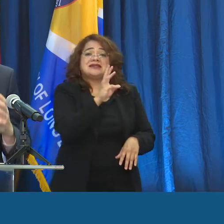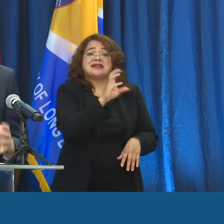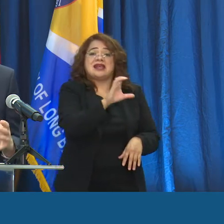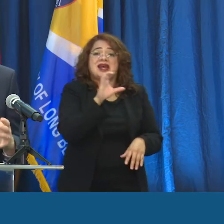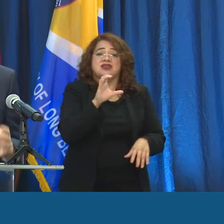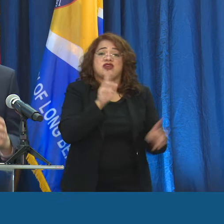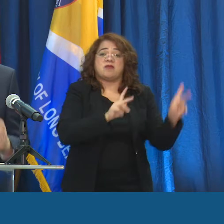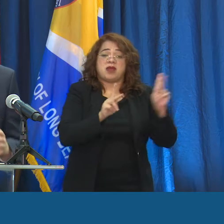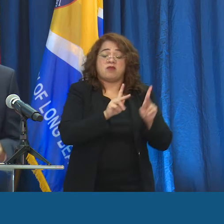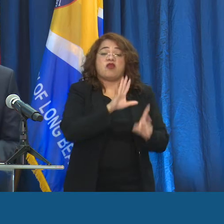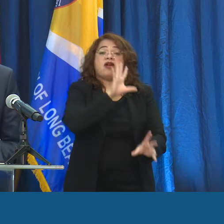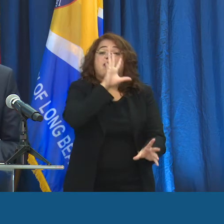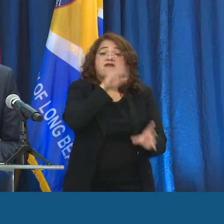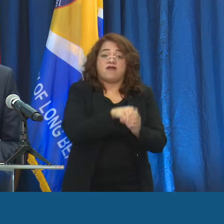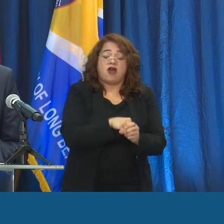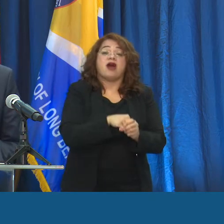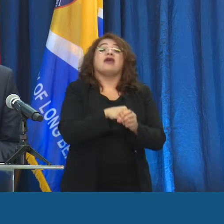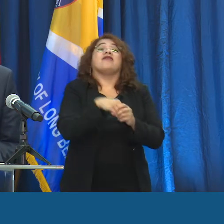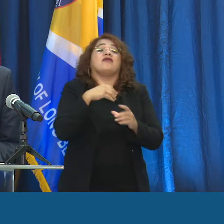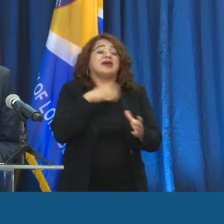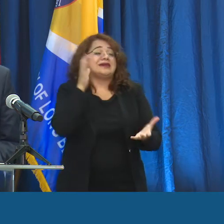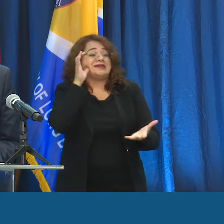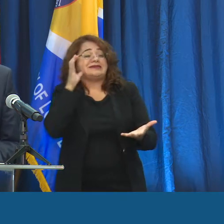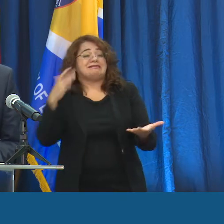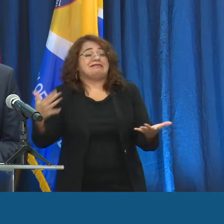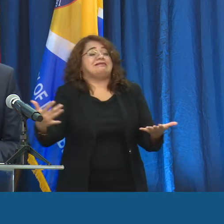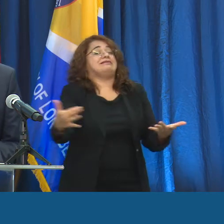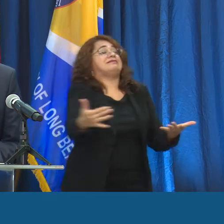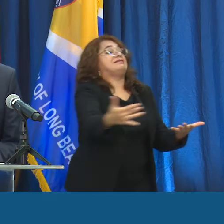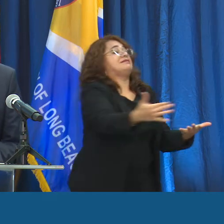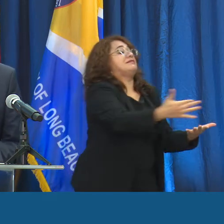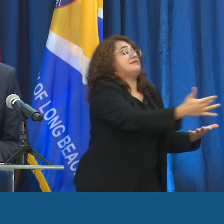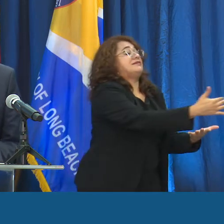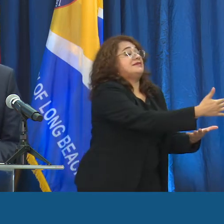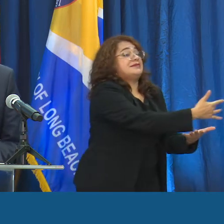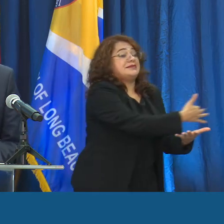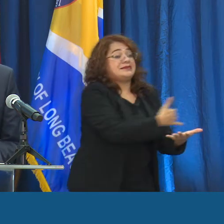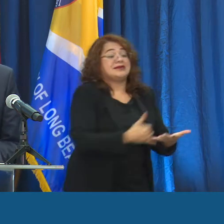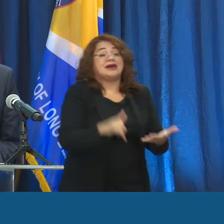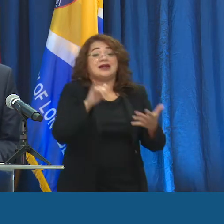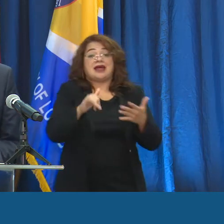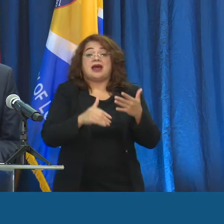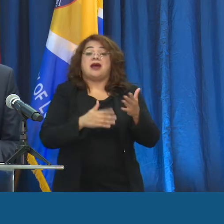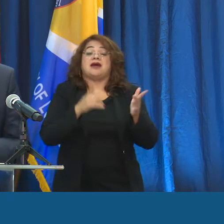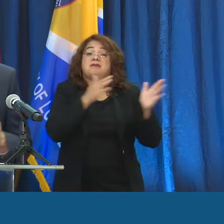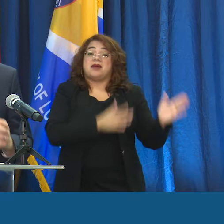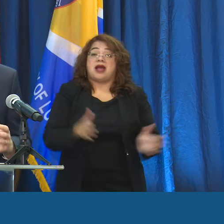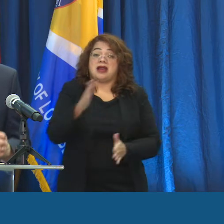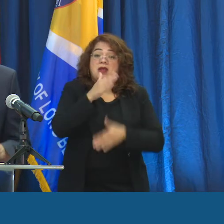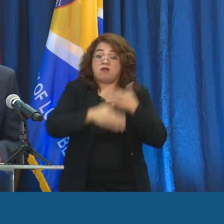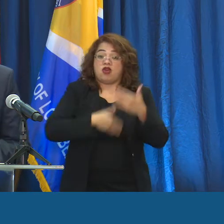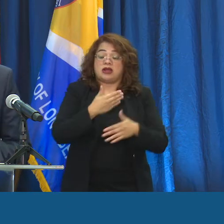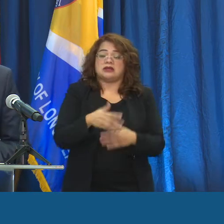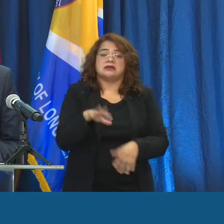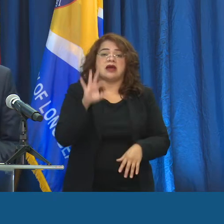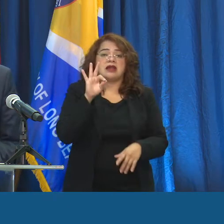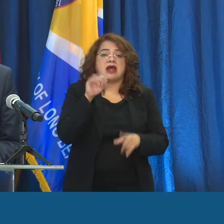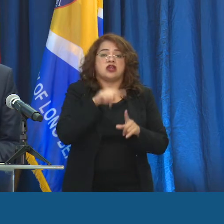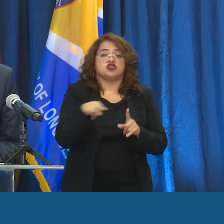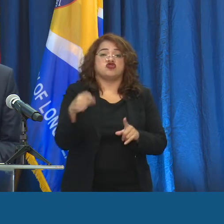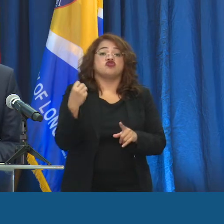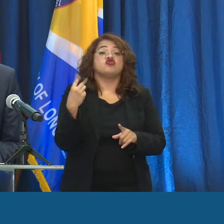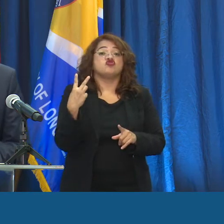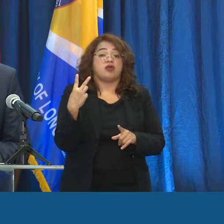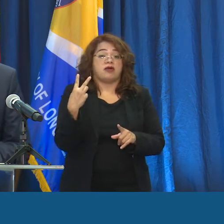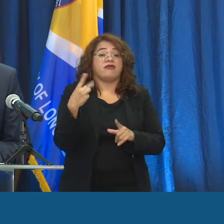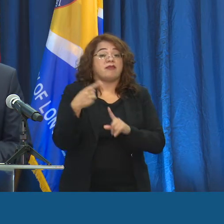creating a plan that will be released to the City Council today. A planning process that normally would take 9 to 12 months was performed in about